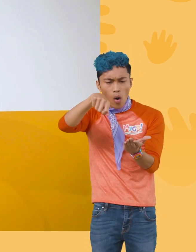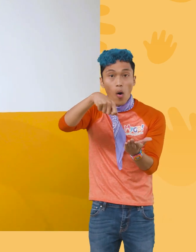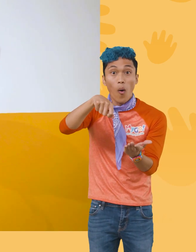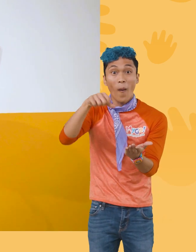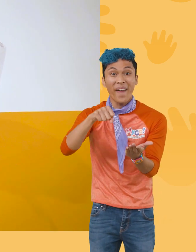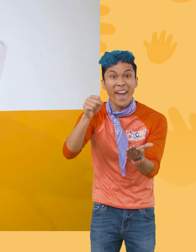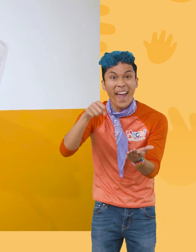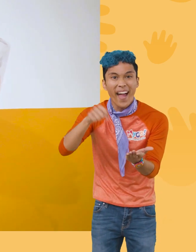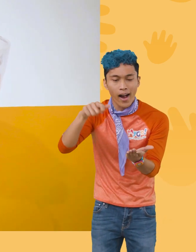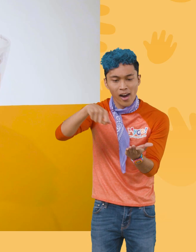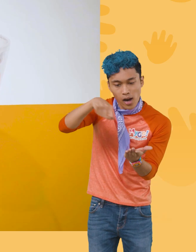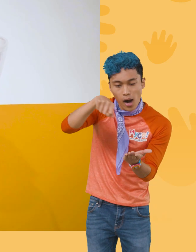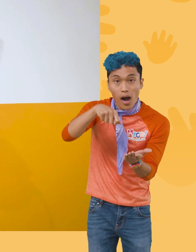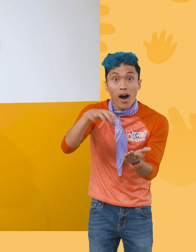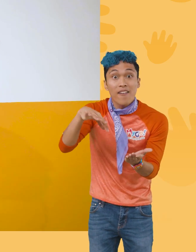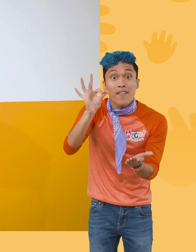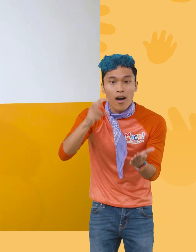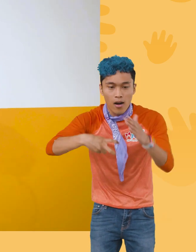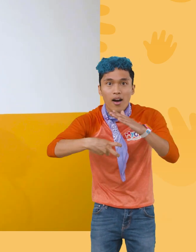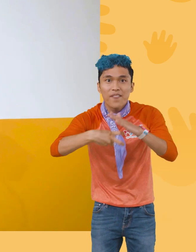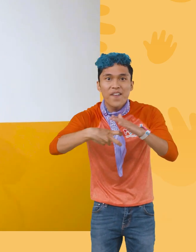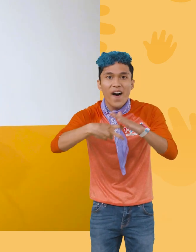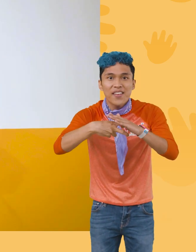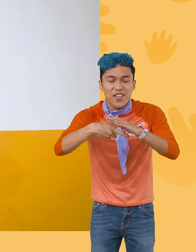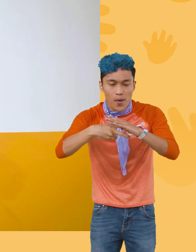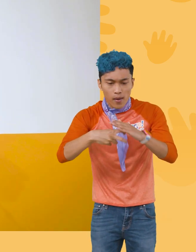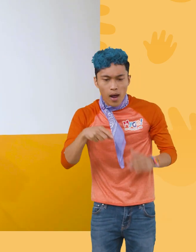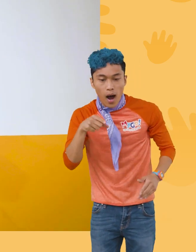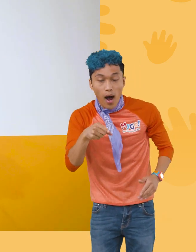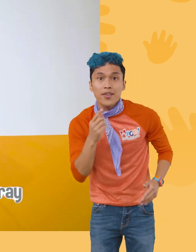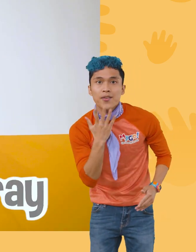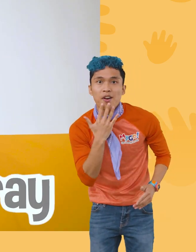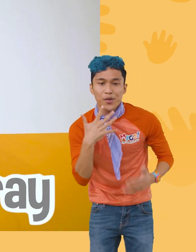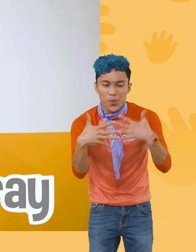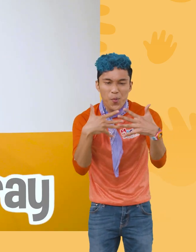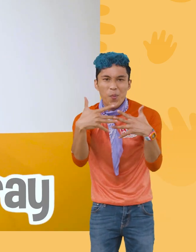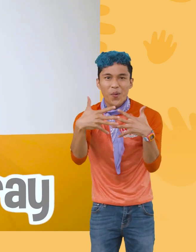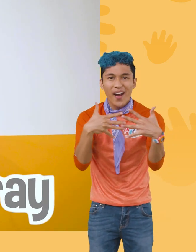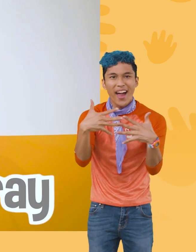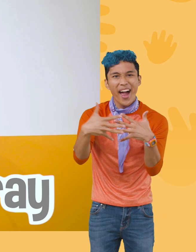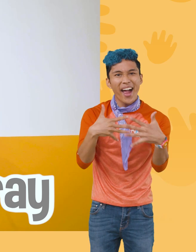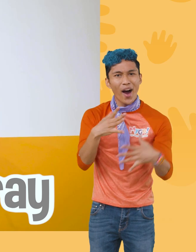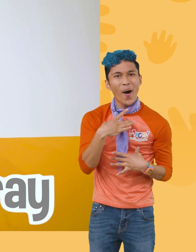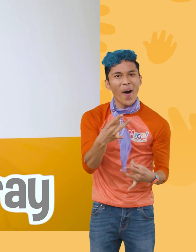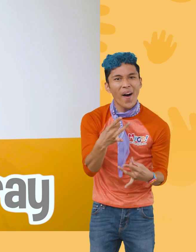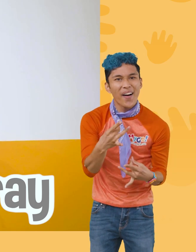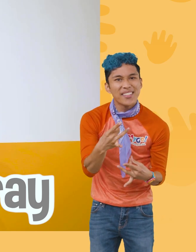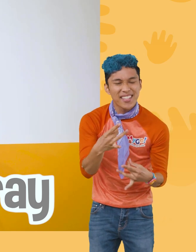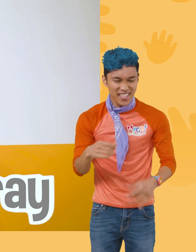Oh, yeah, I think we found a fossil. Yeah, it's the color gray. Huh,